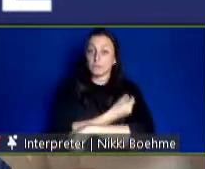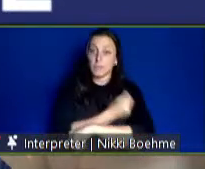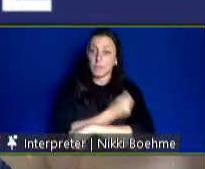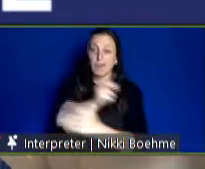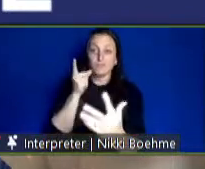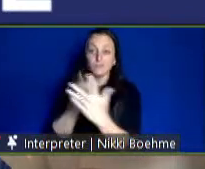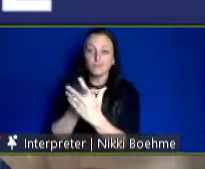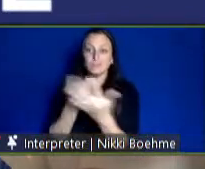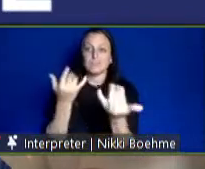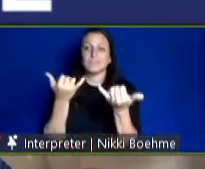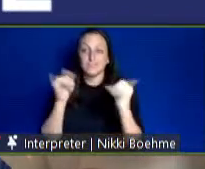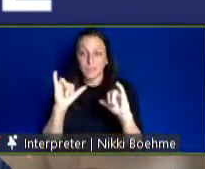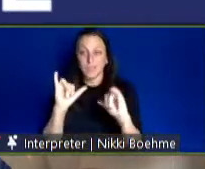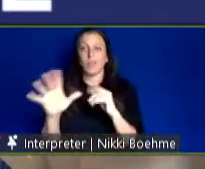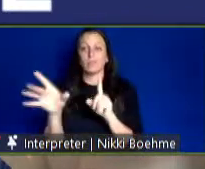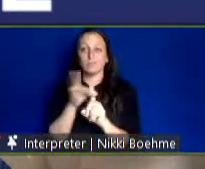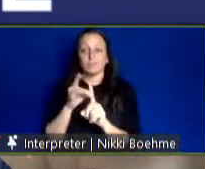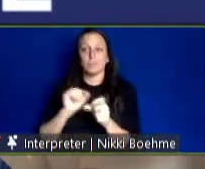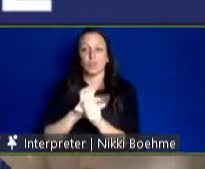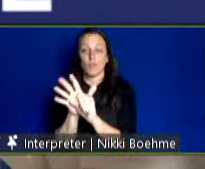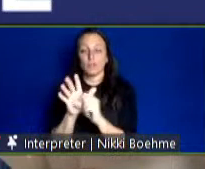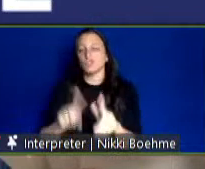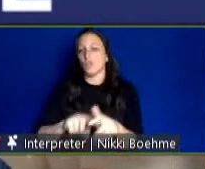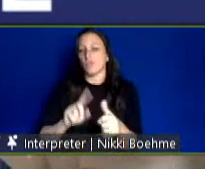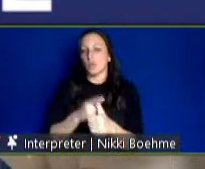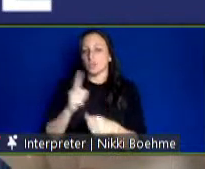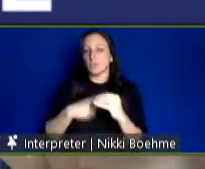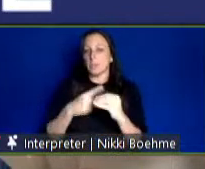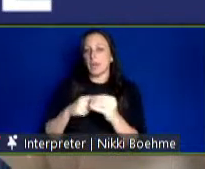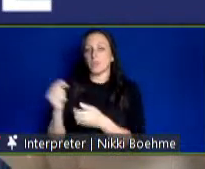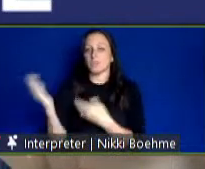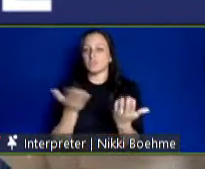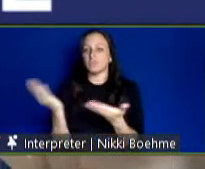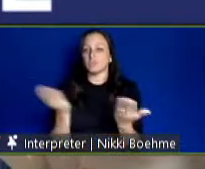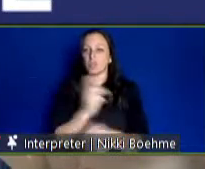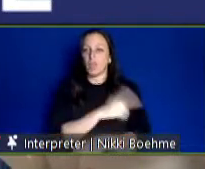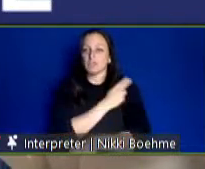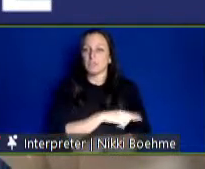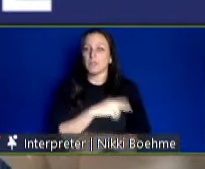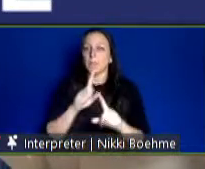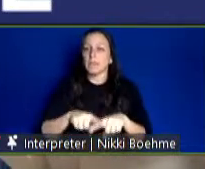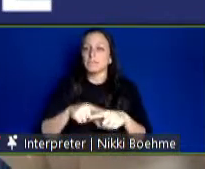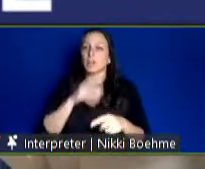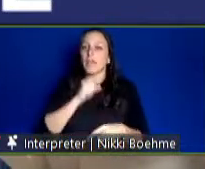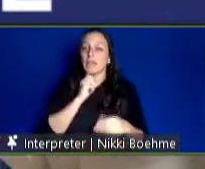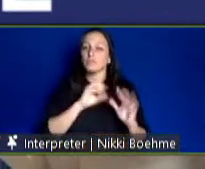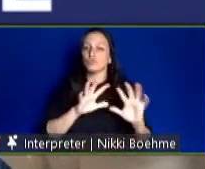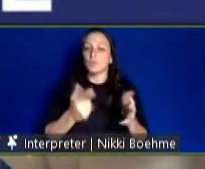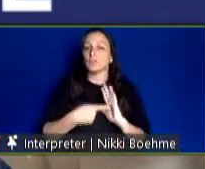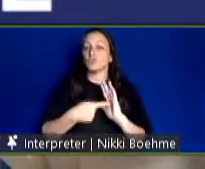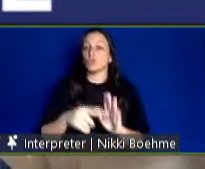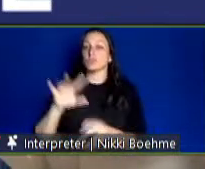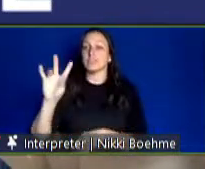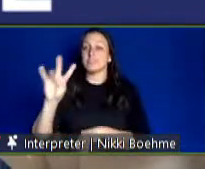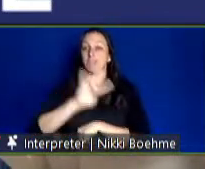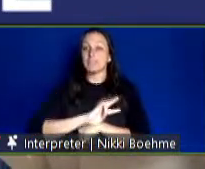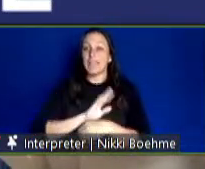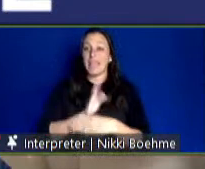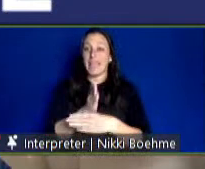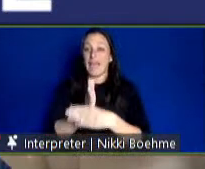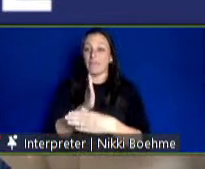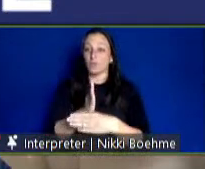today. But starting here with hospitalizations by age group, this is a figure that's showing you our 7-day moving average rate